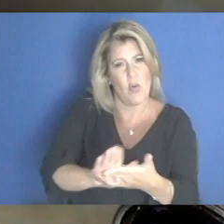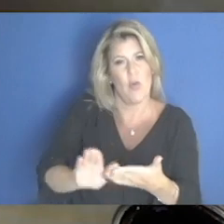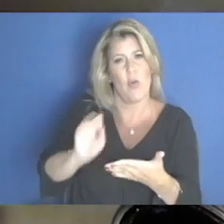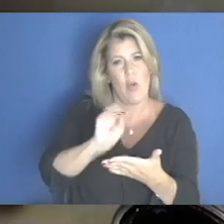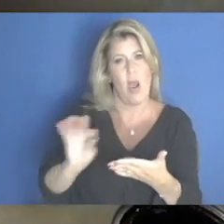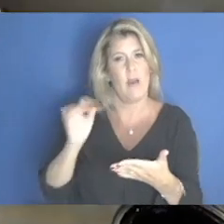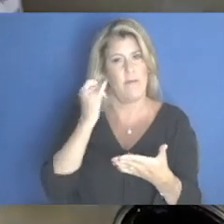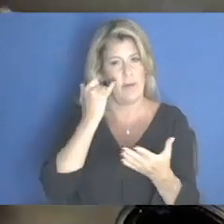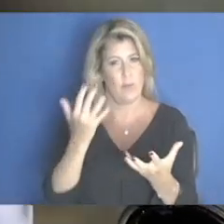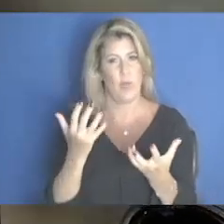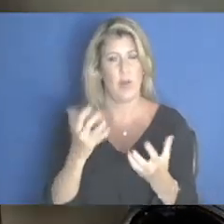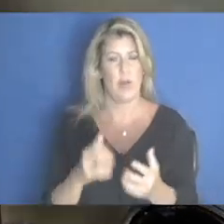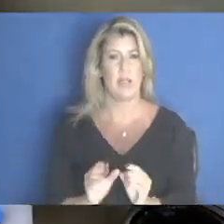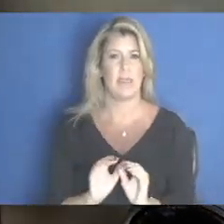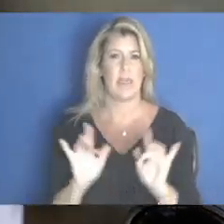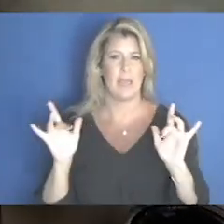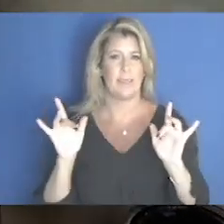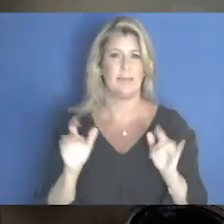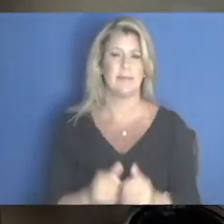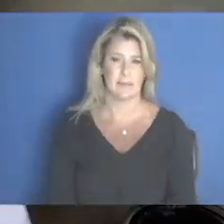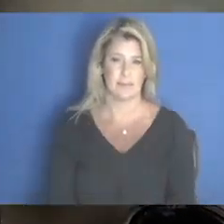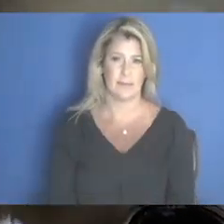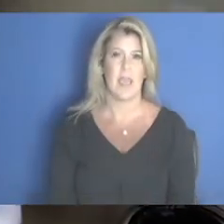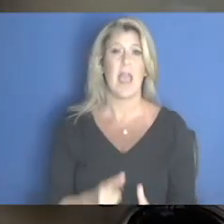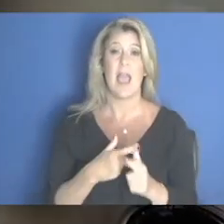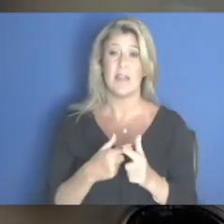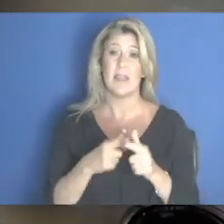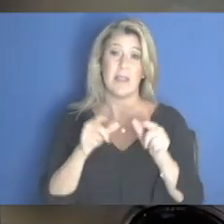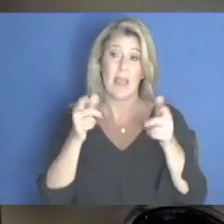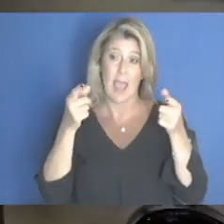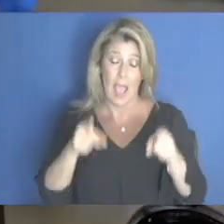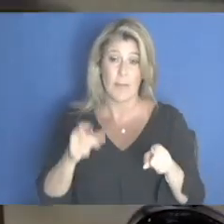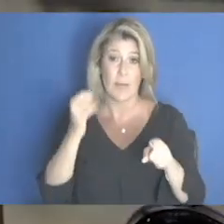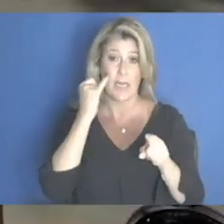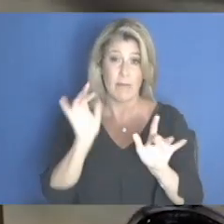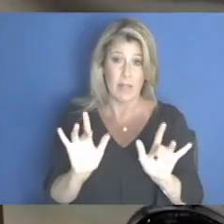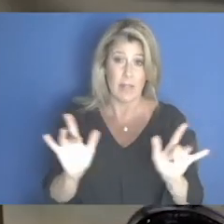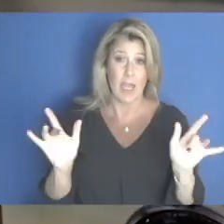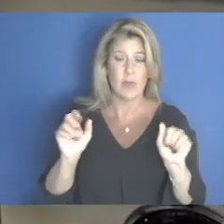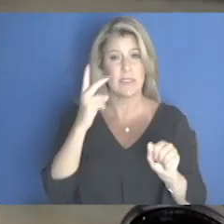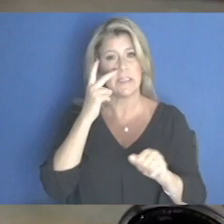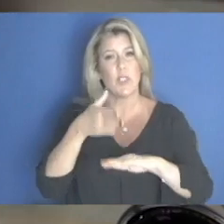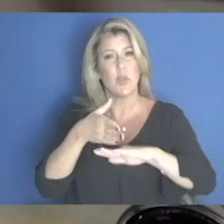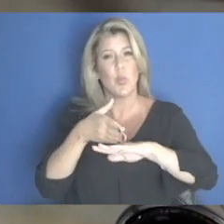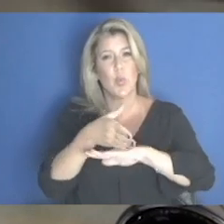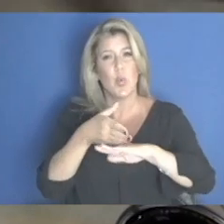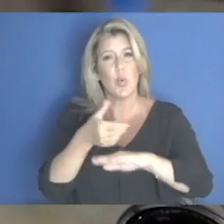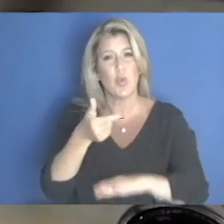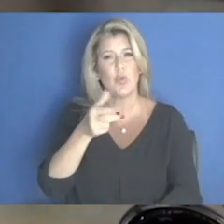more stain out of it. That way you will show some wood grain underneath.